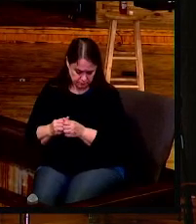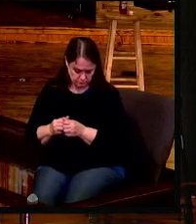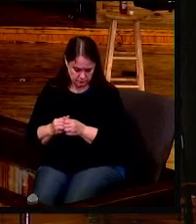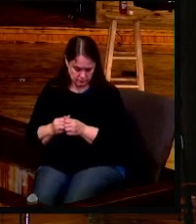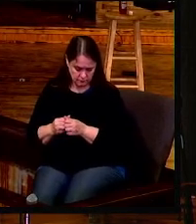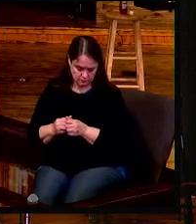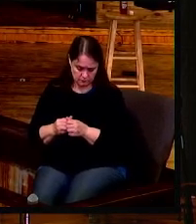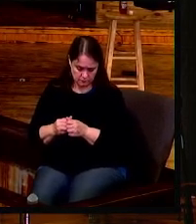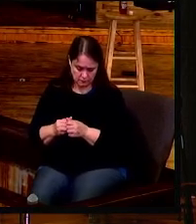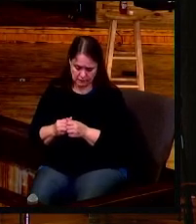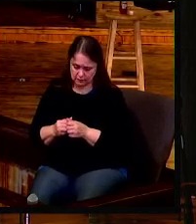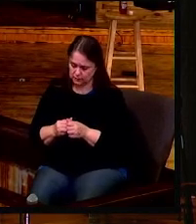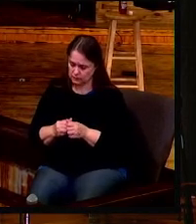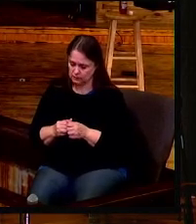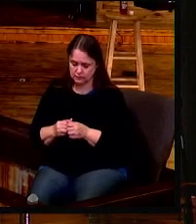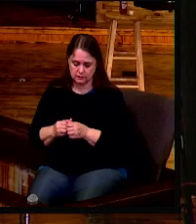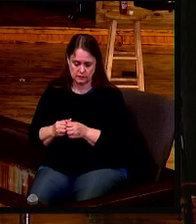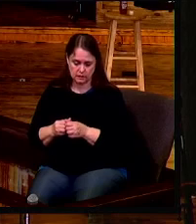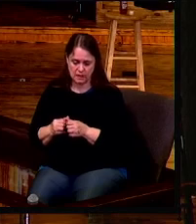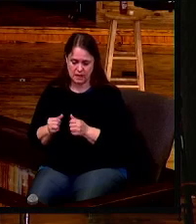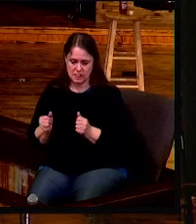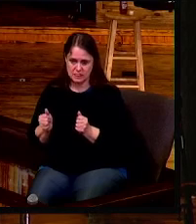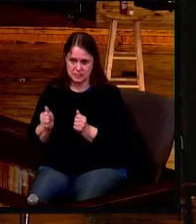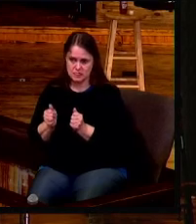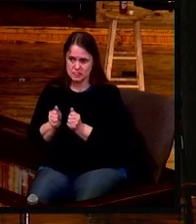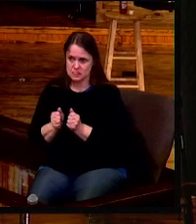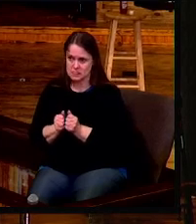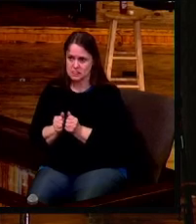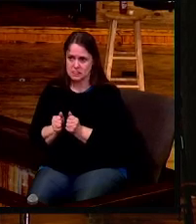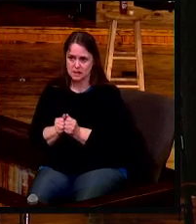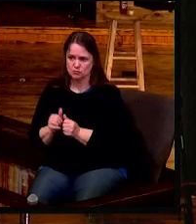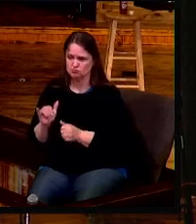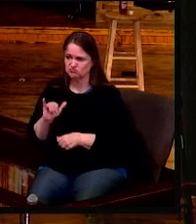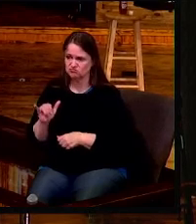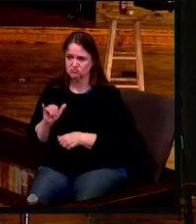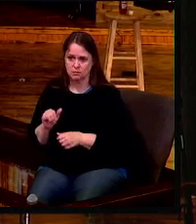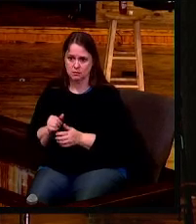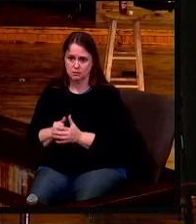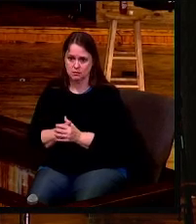They don't go together. We got to be careful.